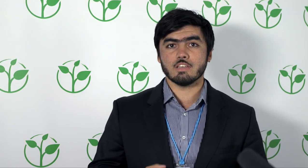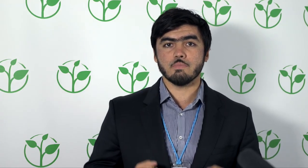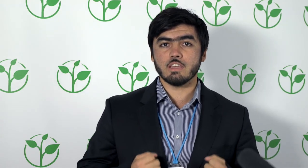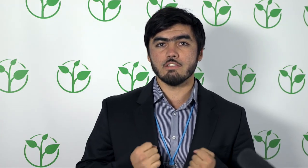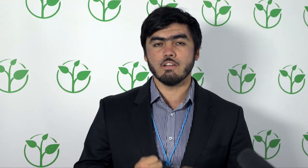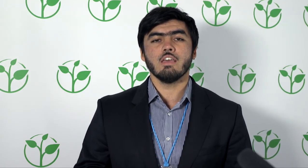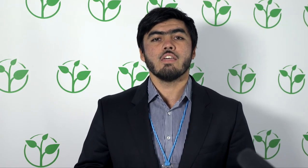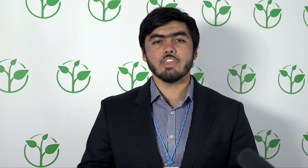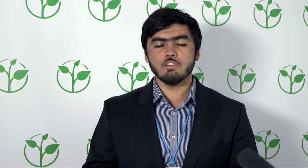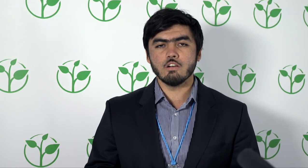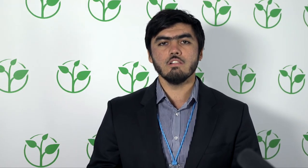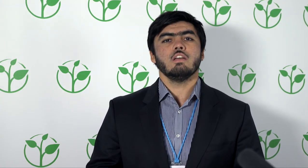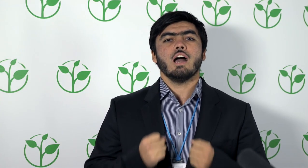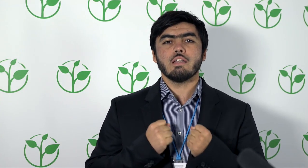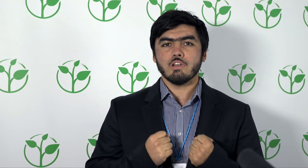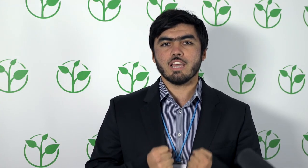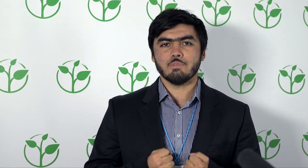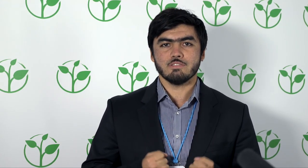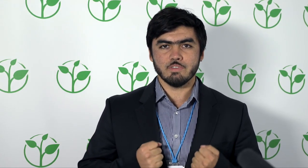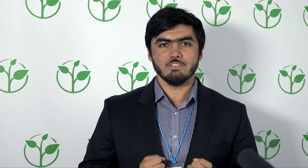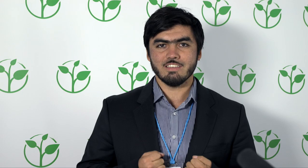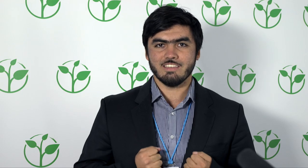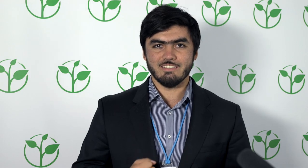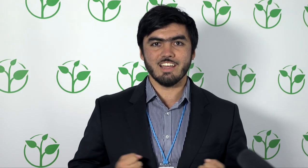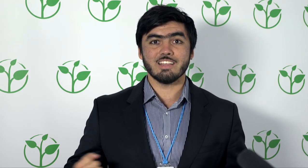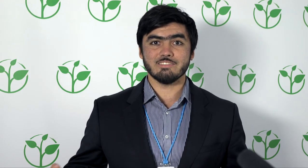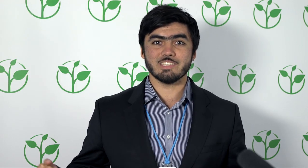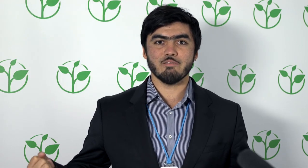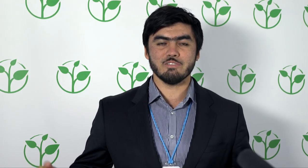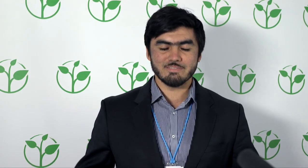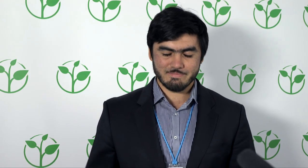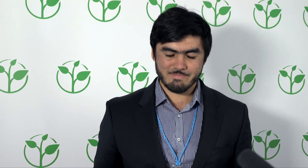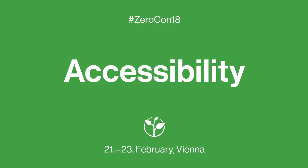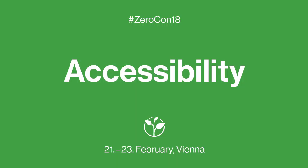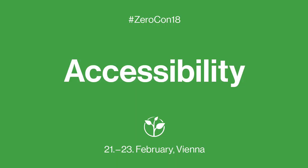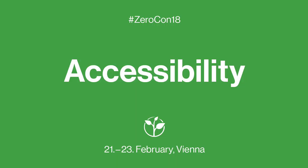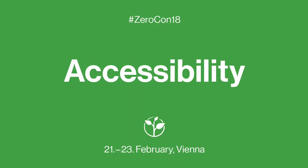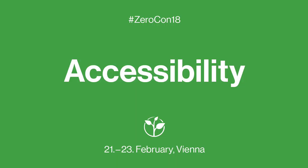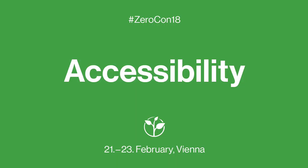have helped us being here. Thank you all, and I'm really happy to be here and this award.